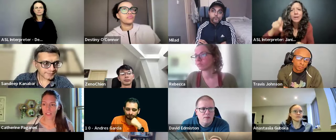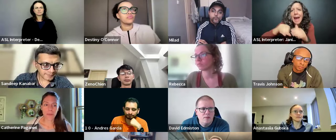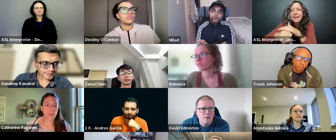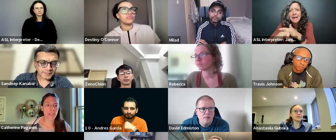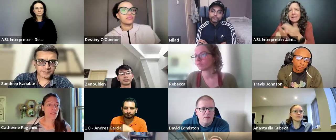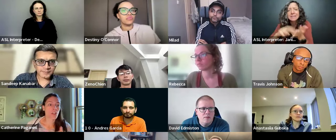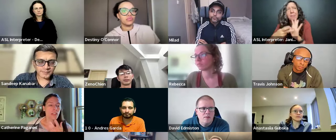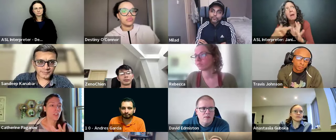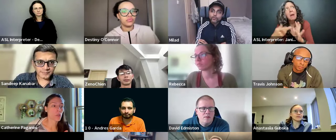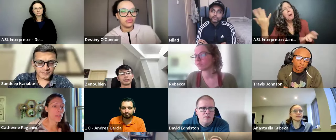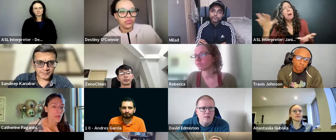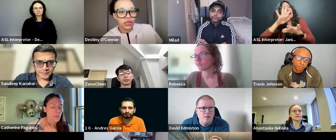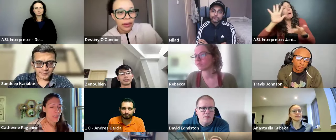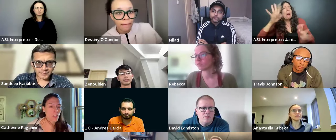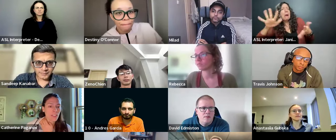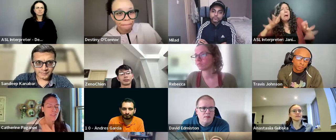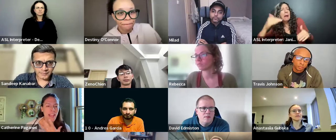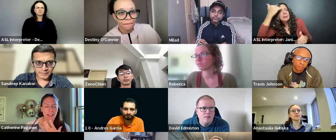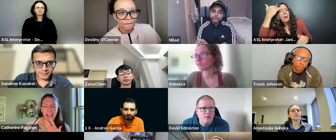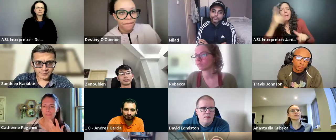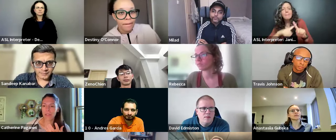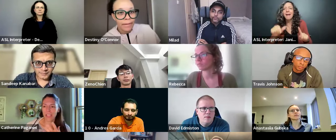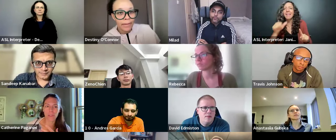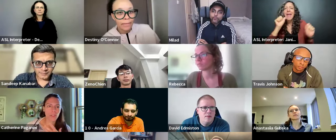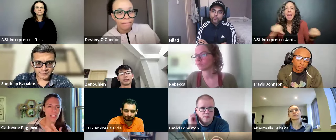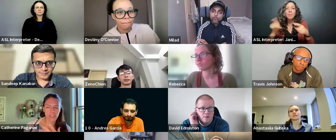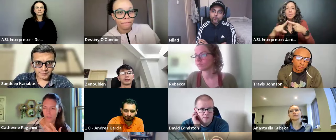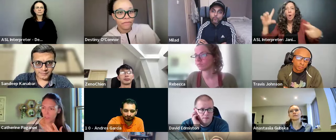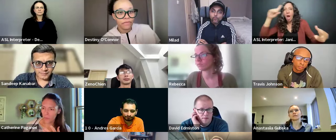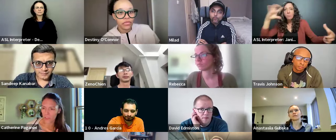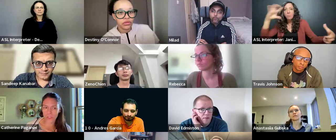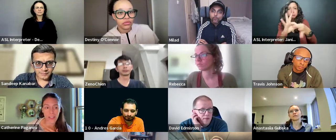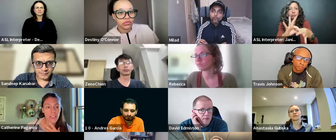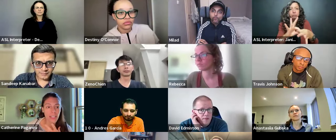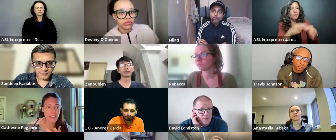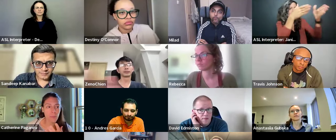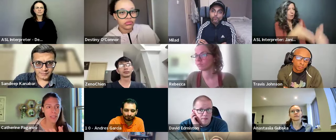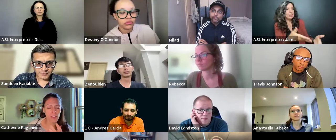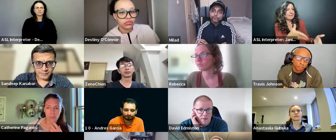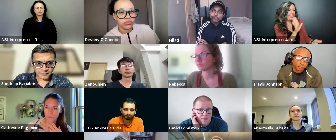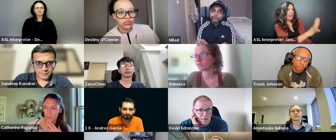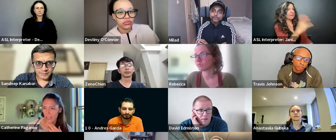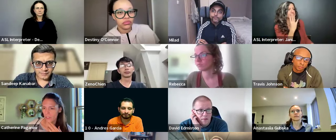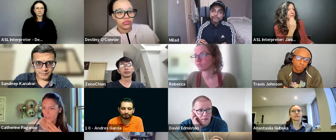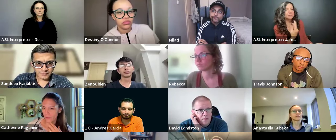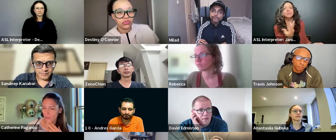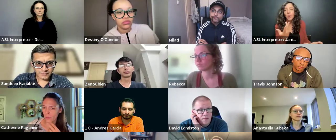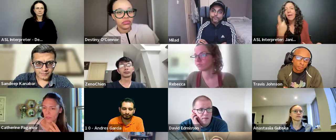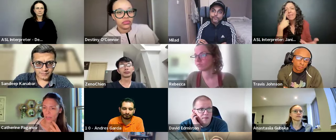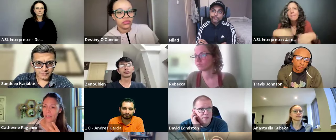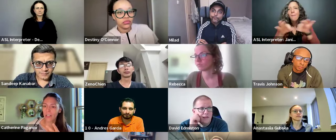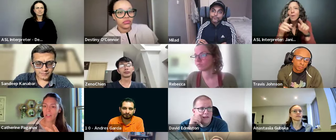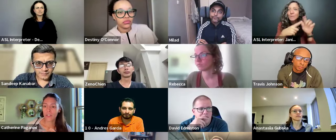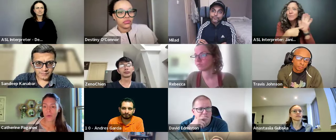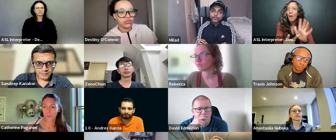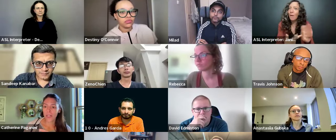know the concept, but it's not a human, they haven't been able to connect it to a human. So I think that's like making those human connections is really